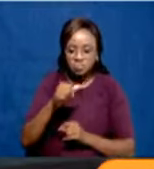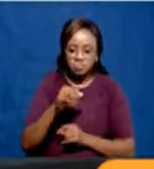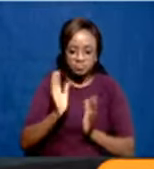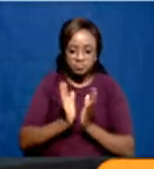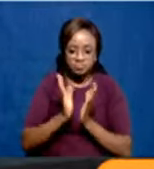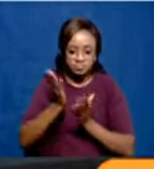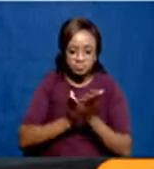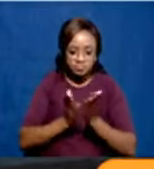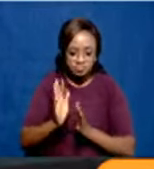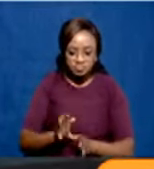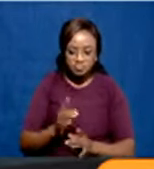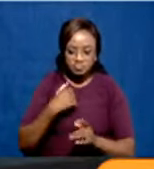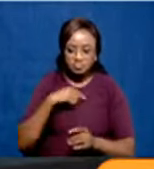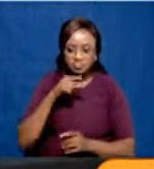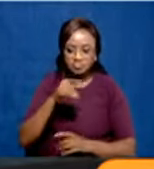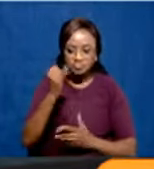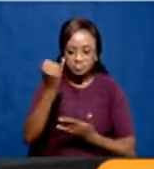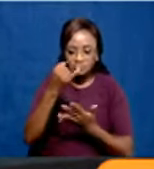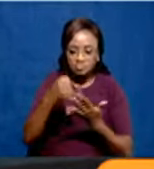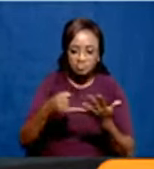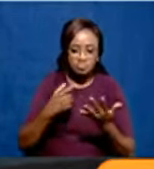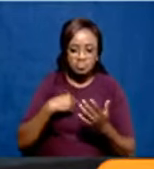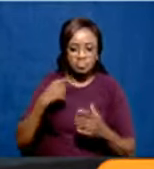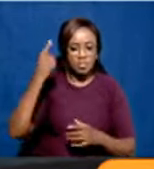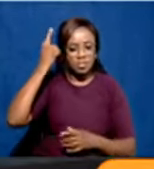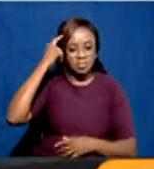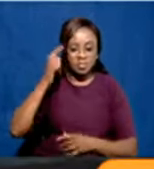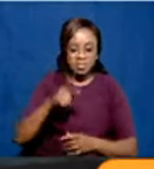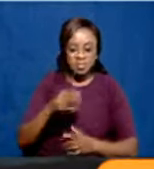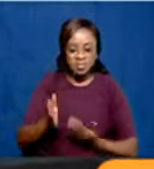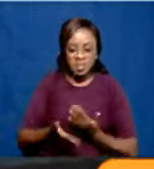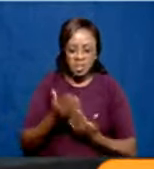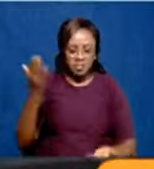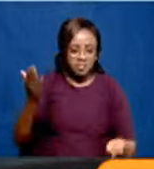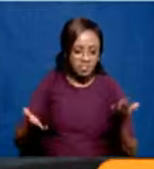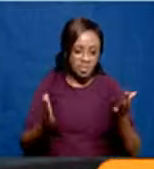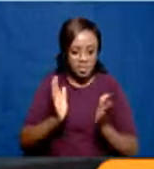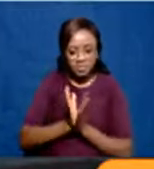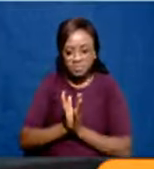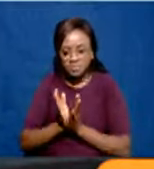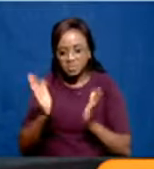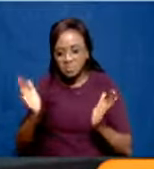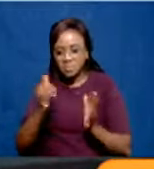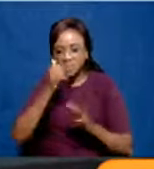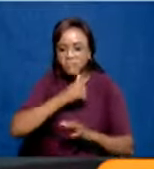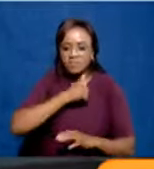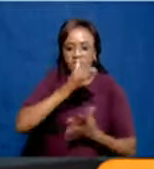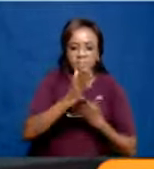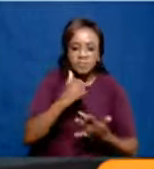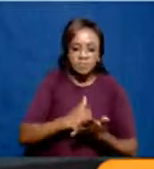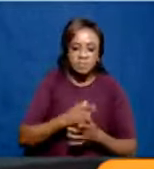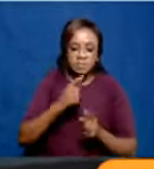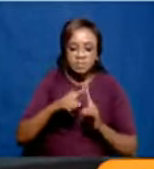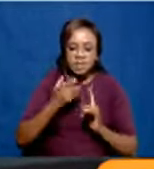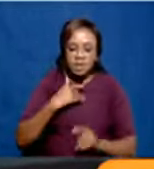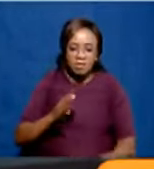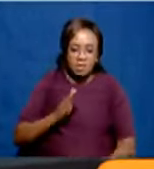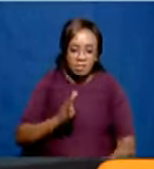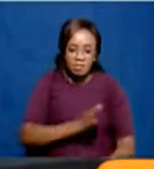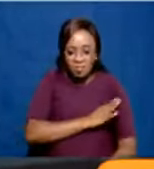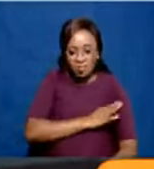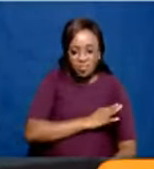that was designed that way, I'm not the one who designed it, but I think it was to create the balance between the private and public sector. Otherwise, you have a board which is so